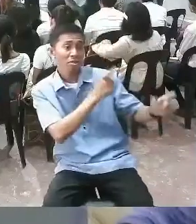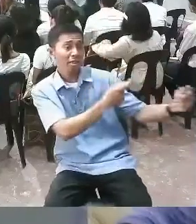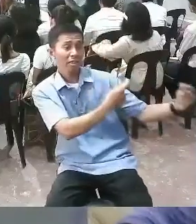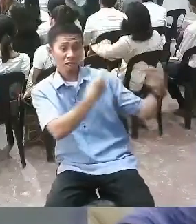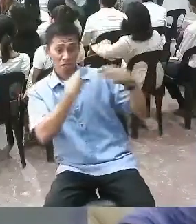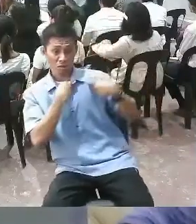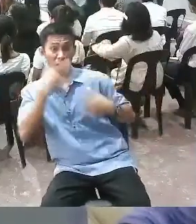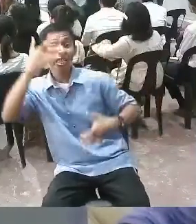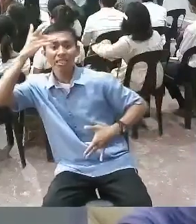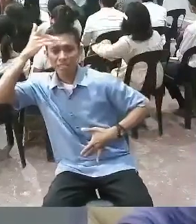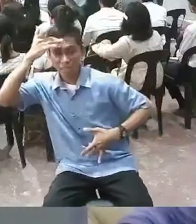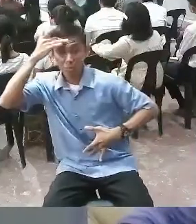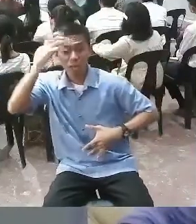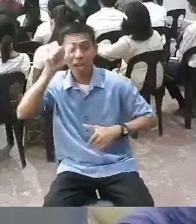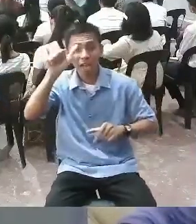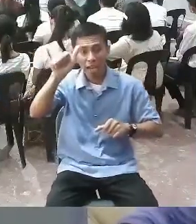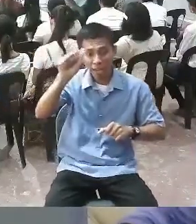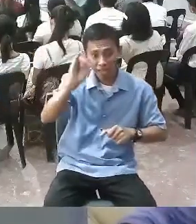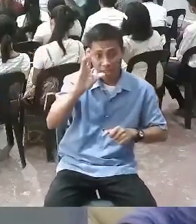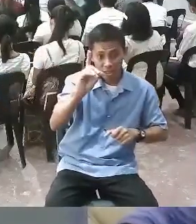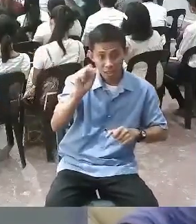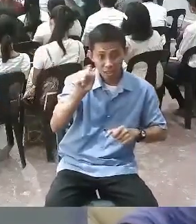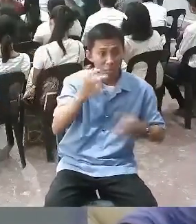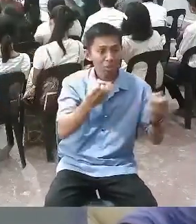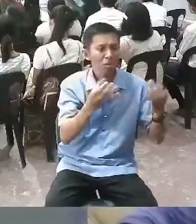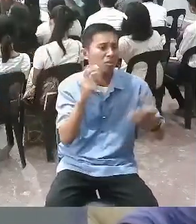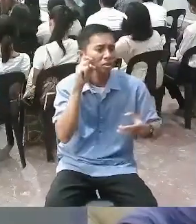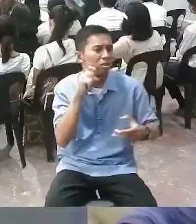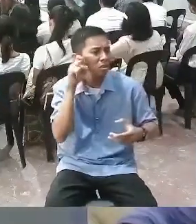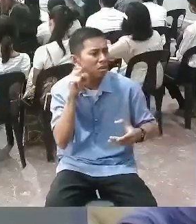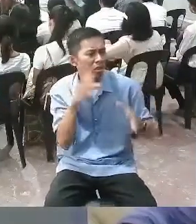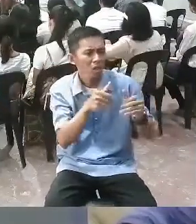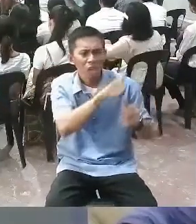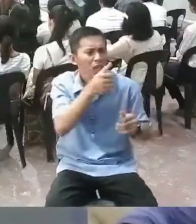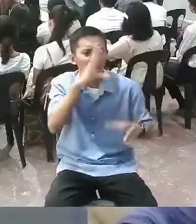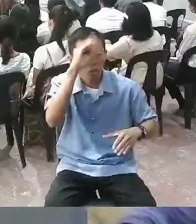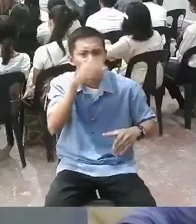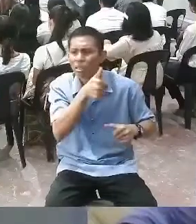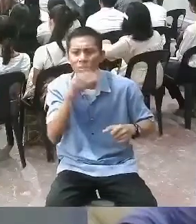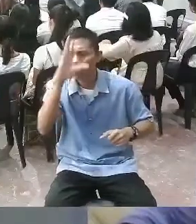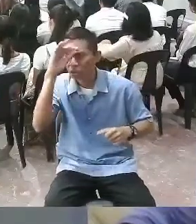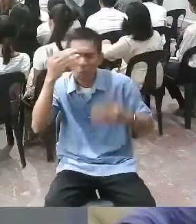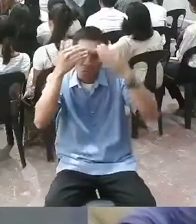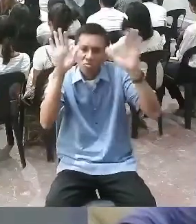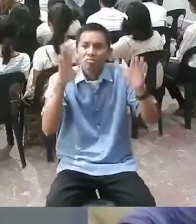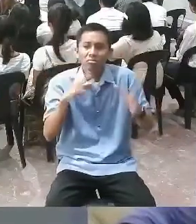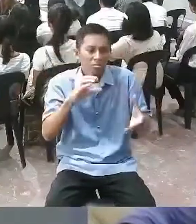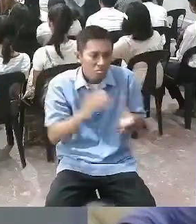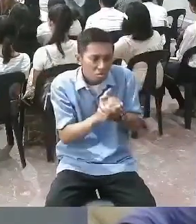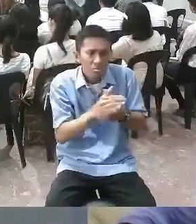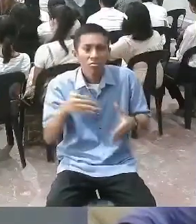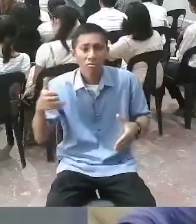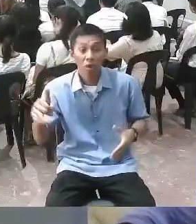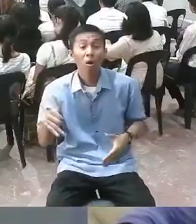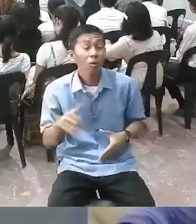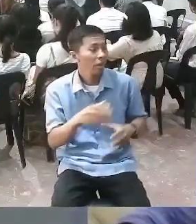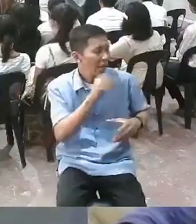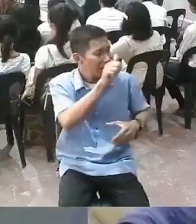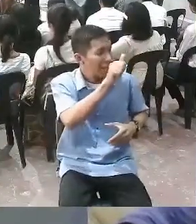I said, that's not the worst thing you've done. She said, what could be